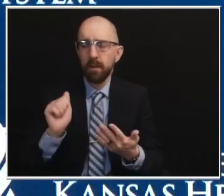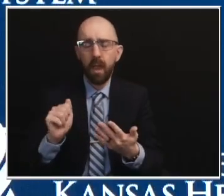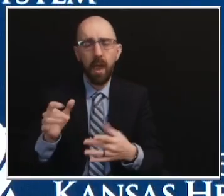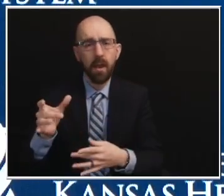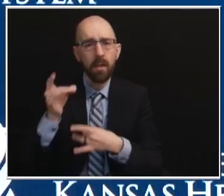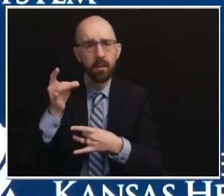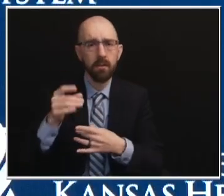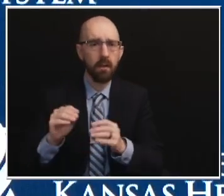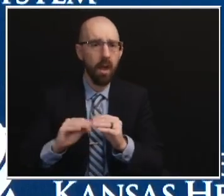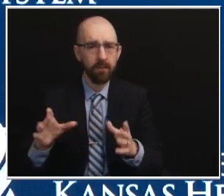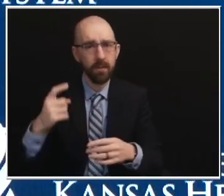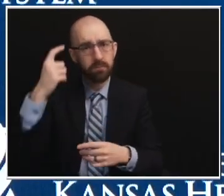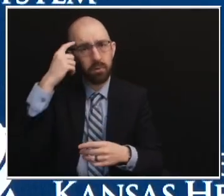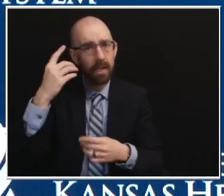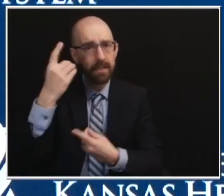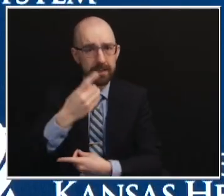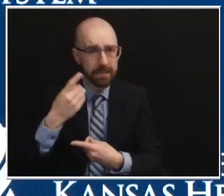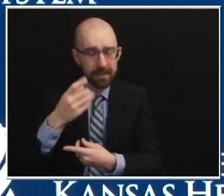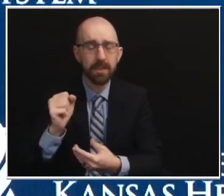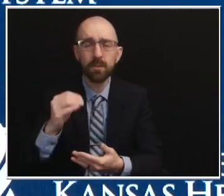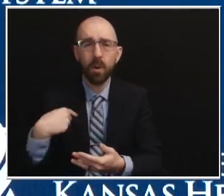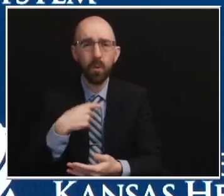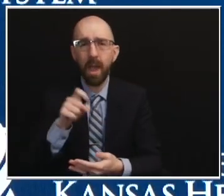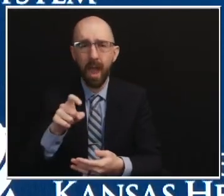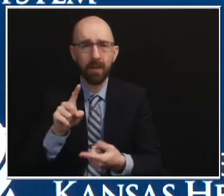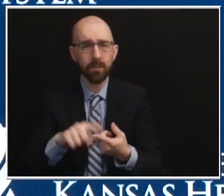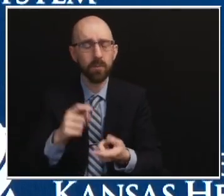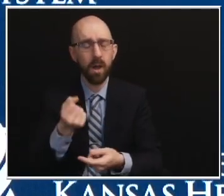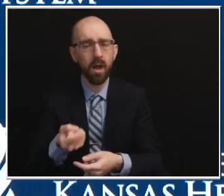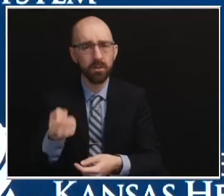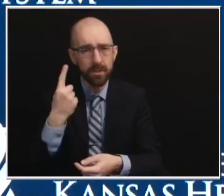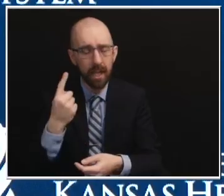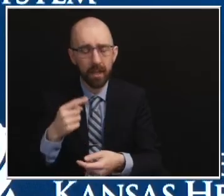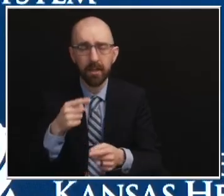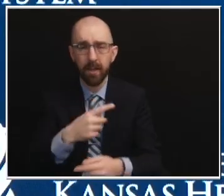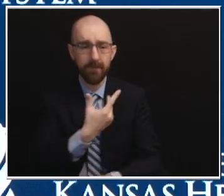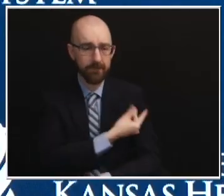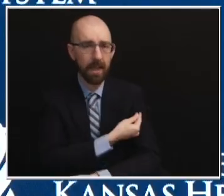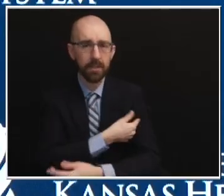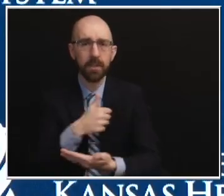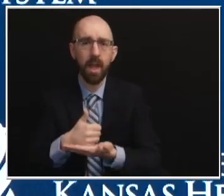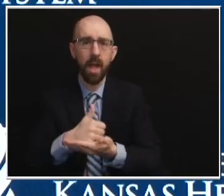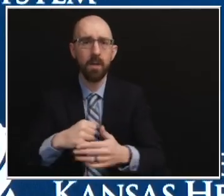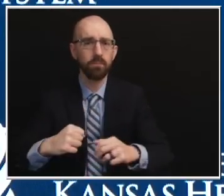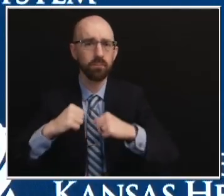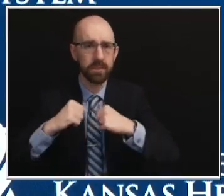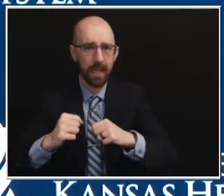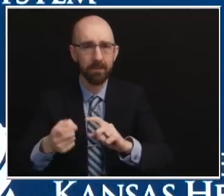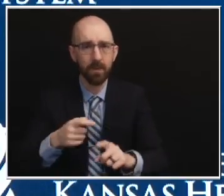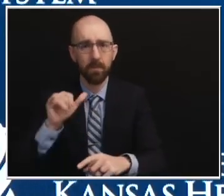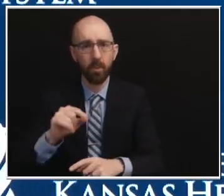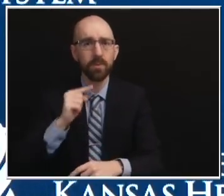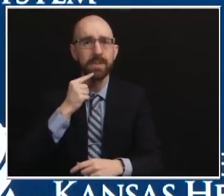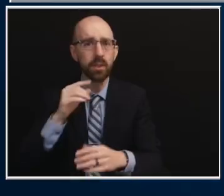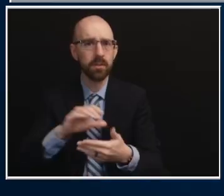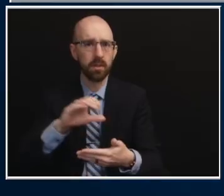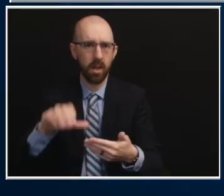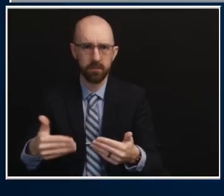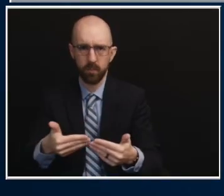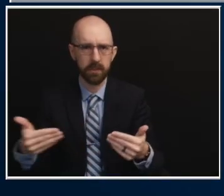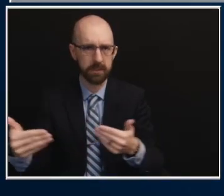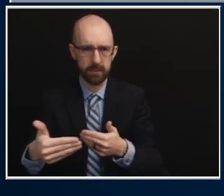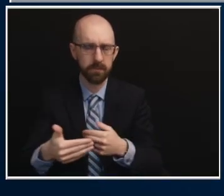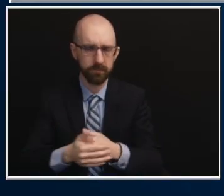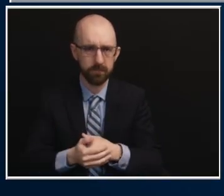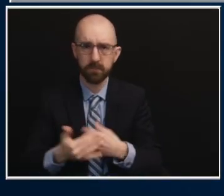the brain disease. So we just have to understand that vaccination helps protect against those as well. Still time to get